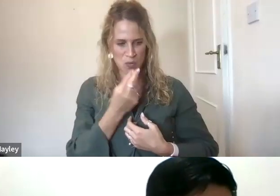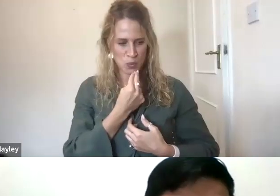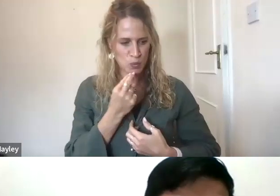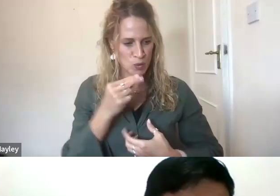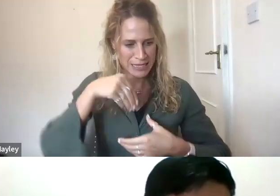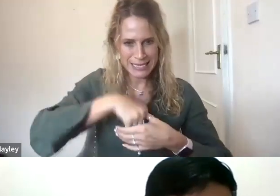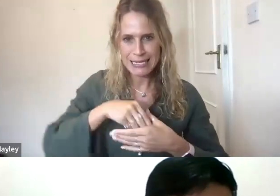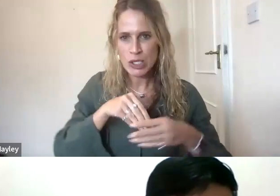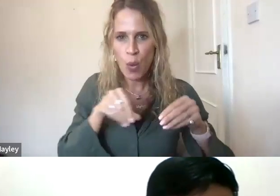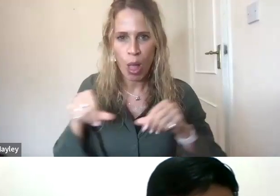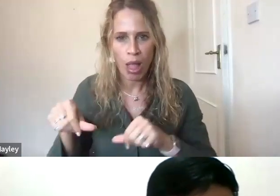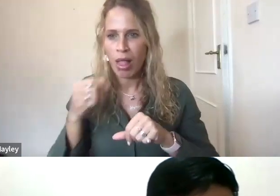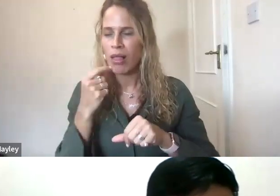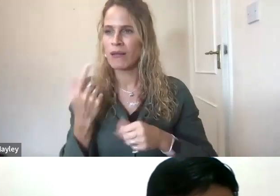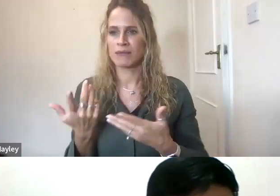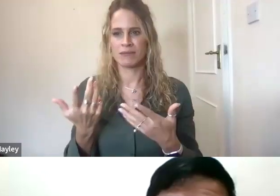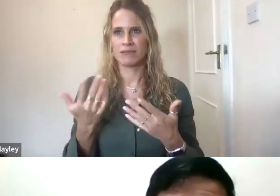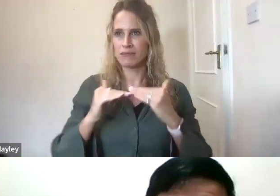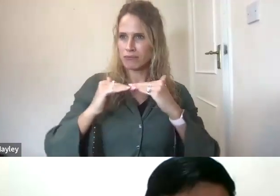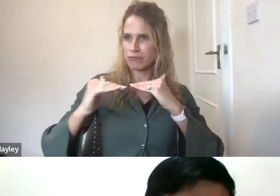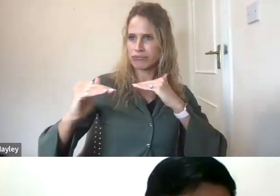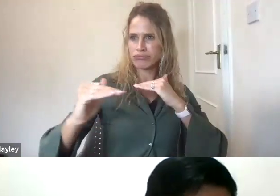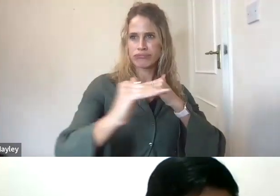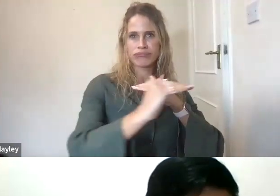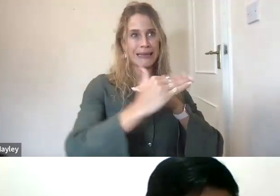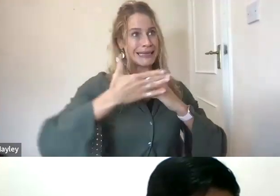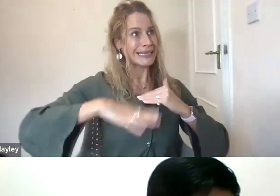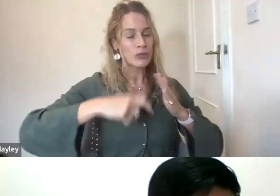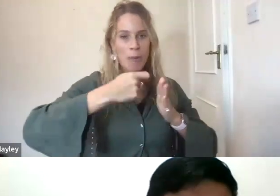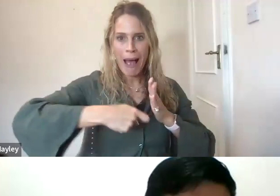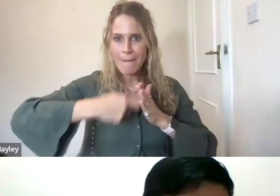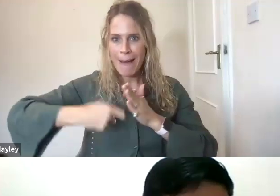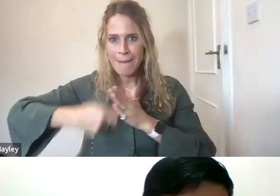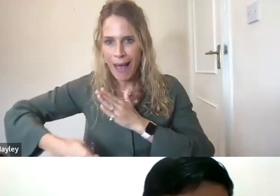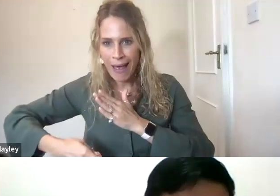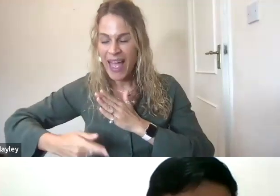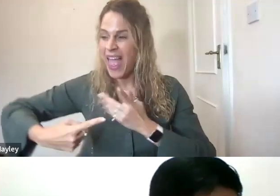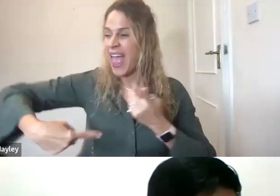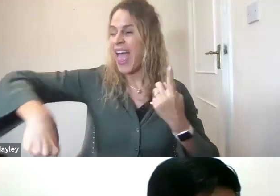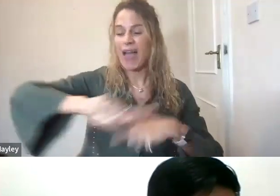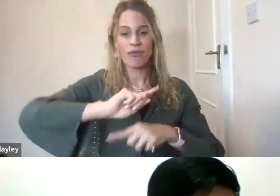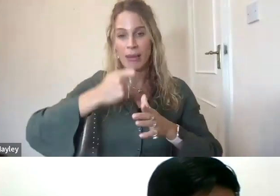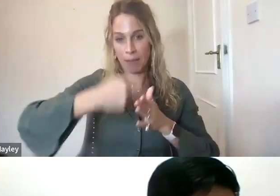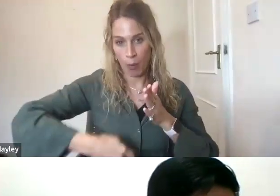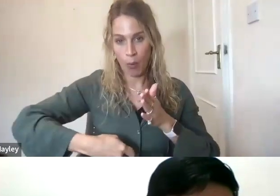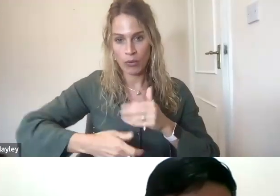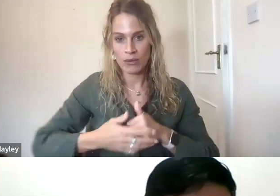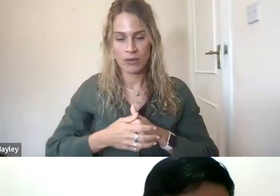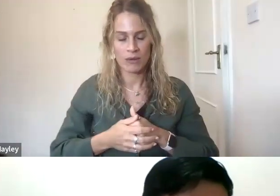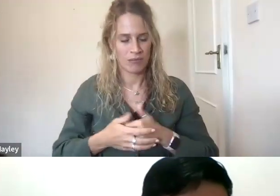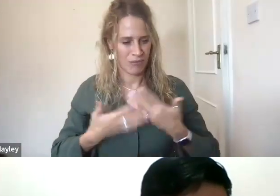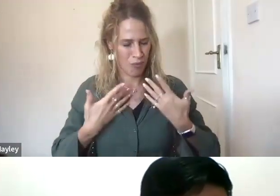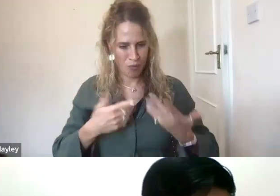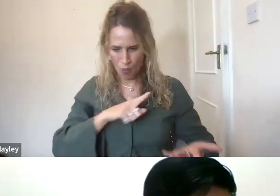the plains, the need to buy exists. Everything is bought. They shouldn't need to